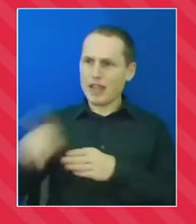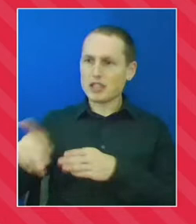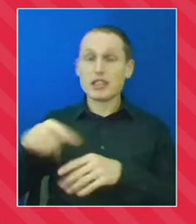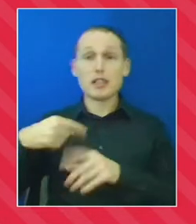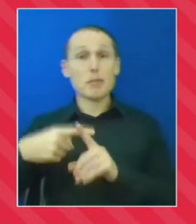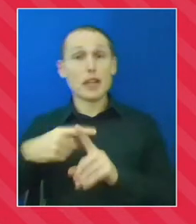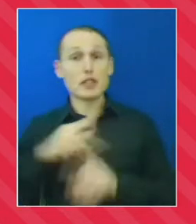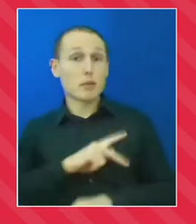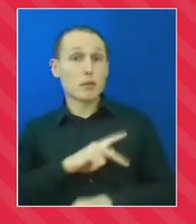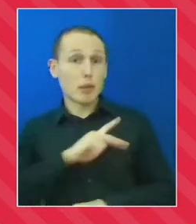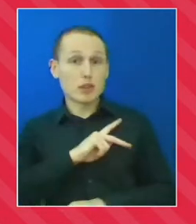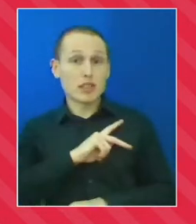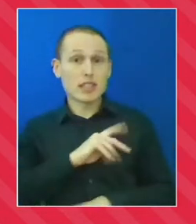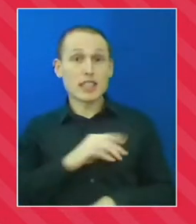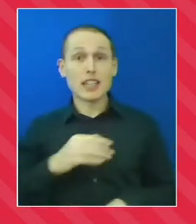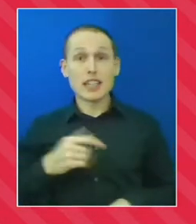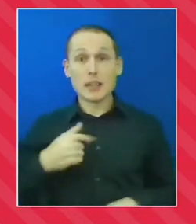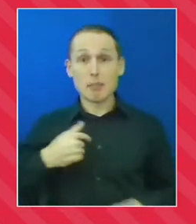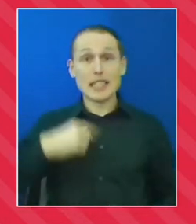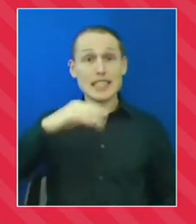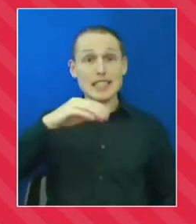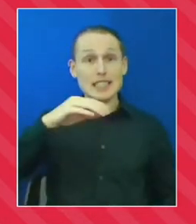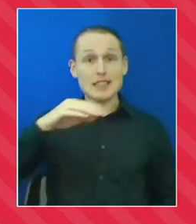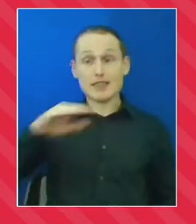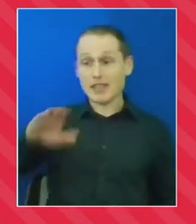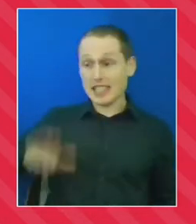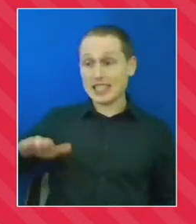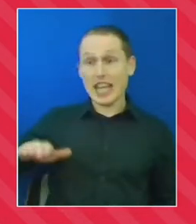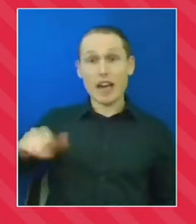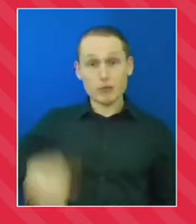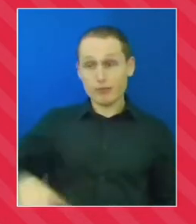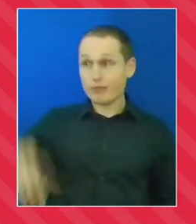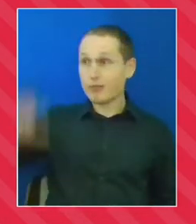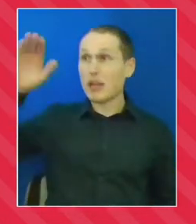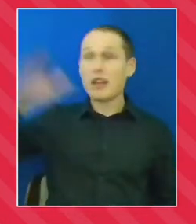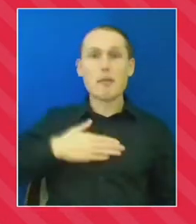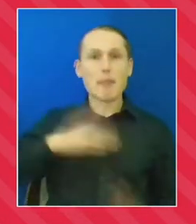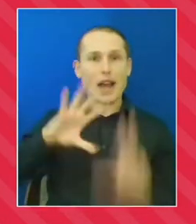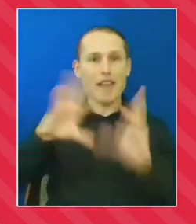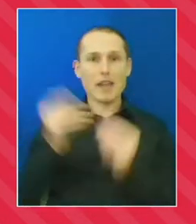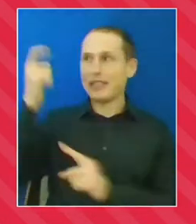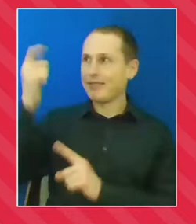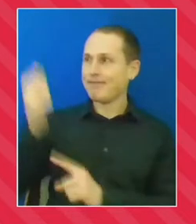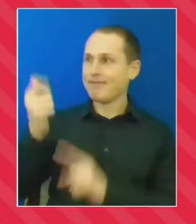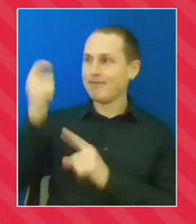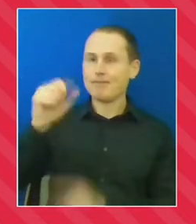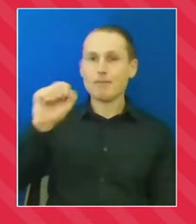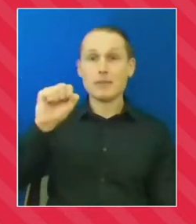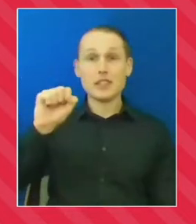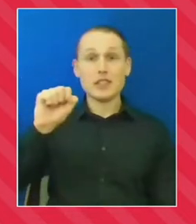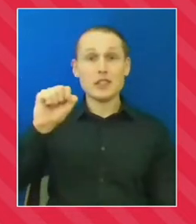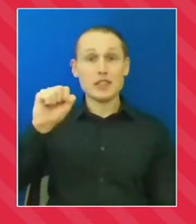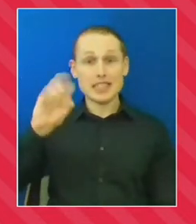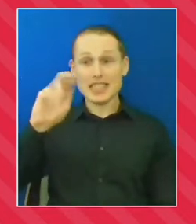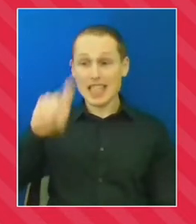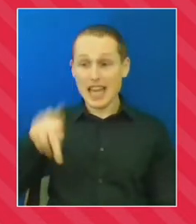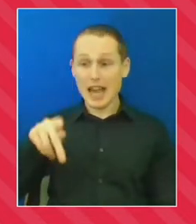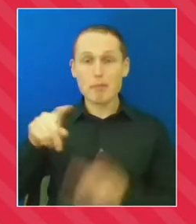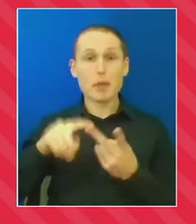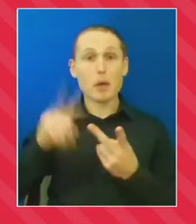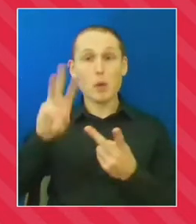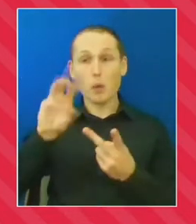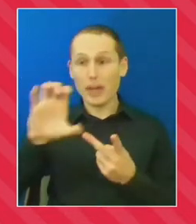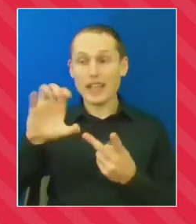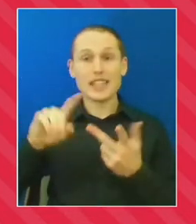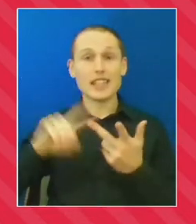was a recipient of then food stamps, now it's SNAP. We also received WIC for a period and also had some participation in school